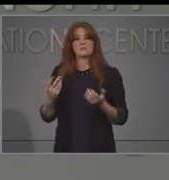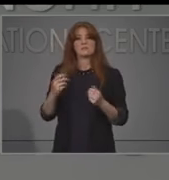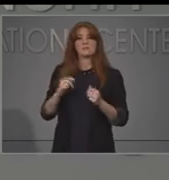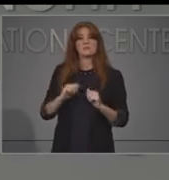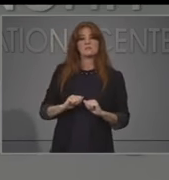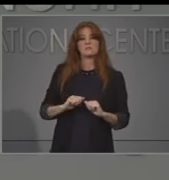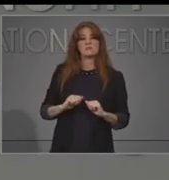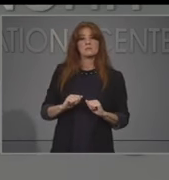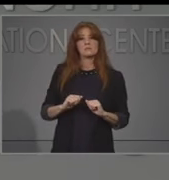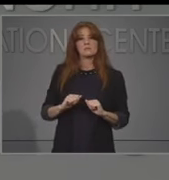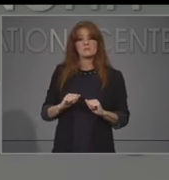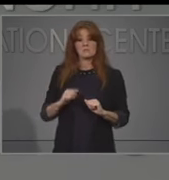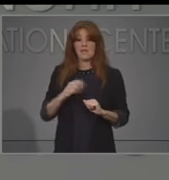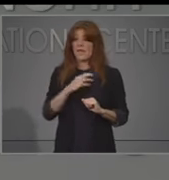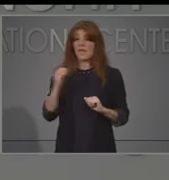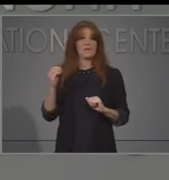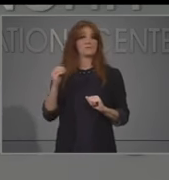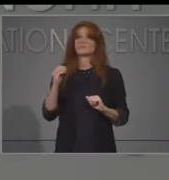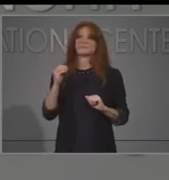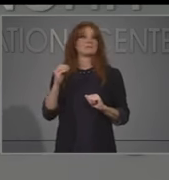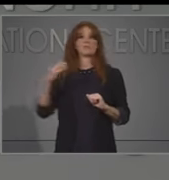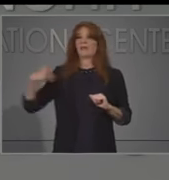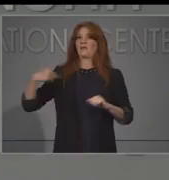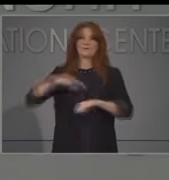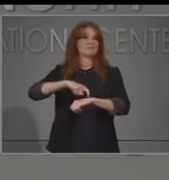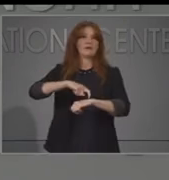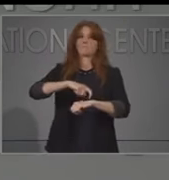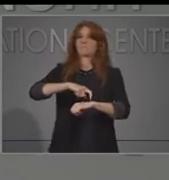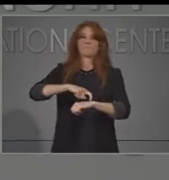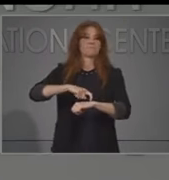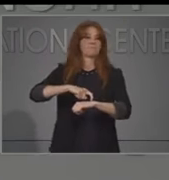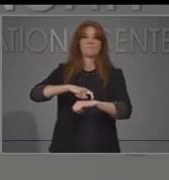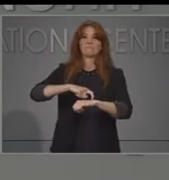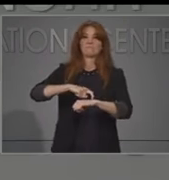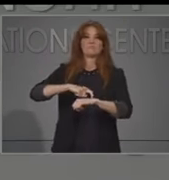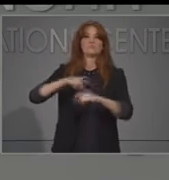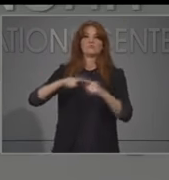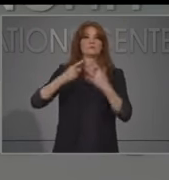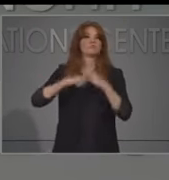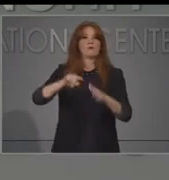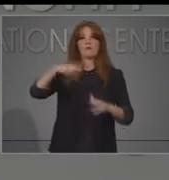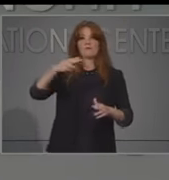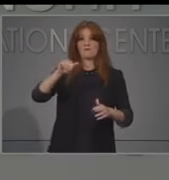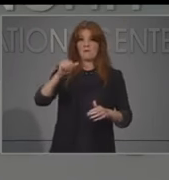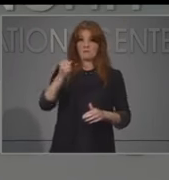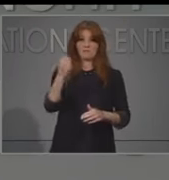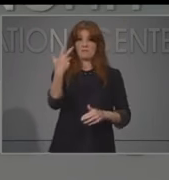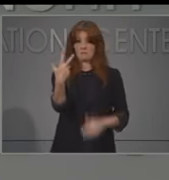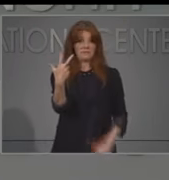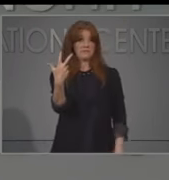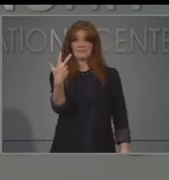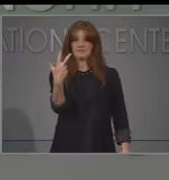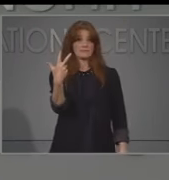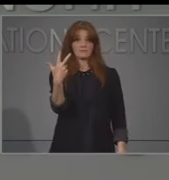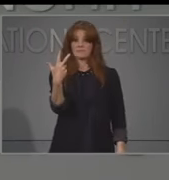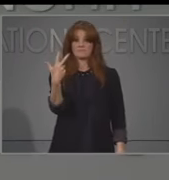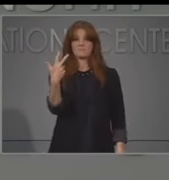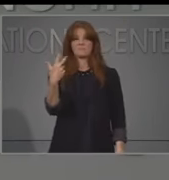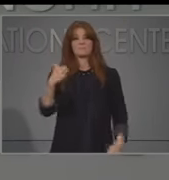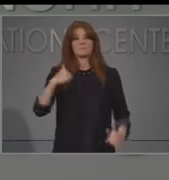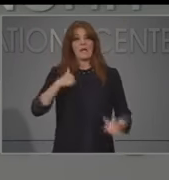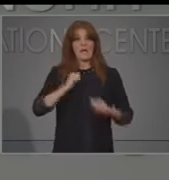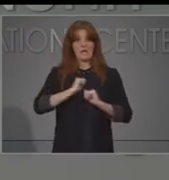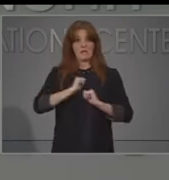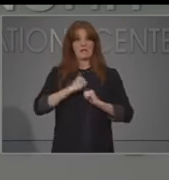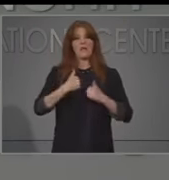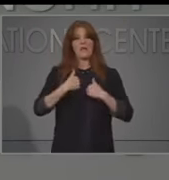trends. And it's not time yet to enter into phase 3. And I have concerns, as